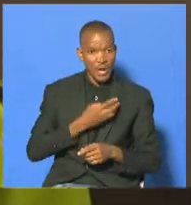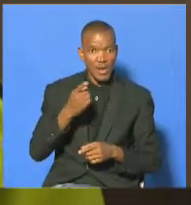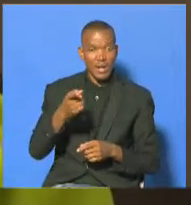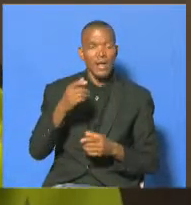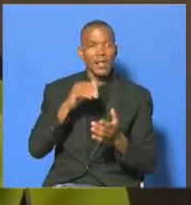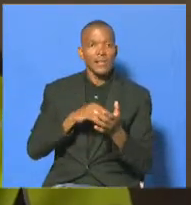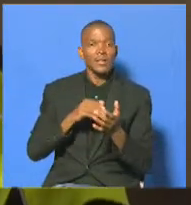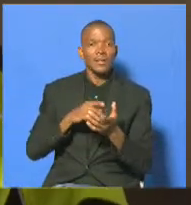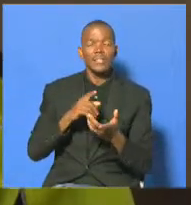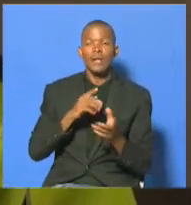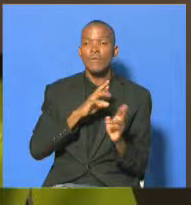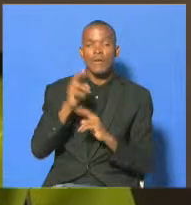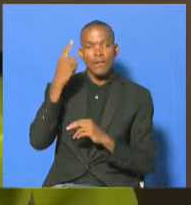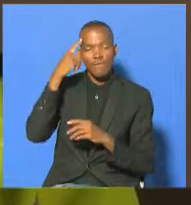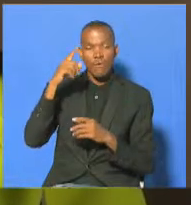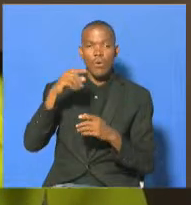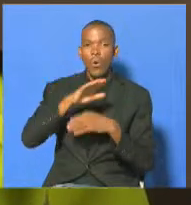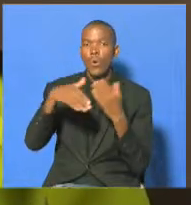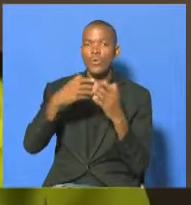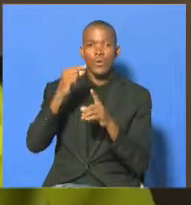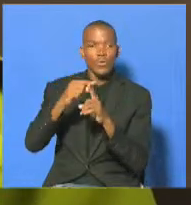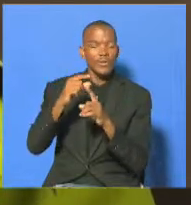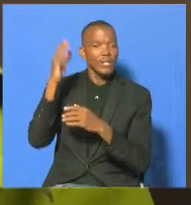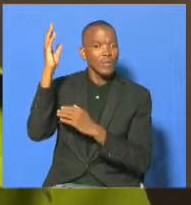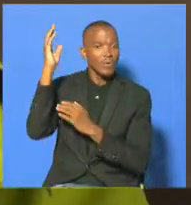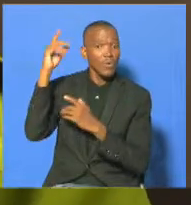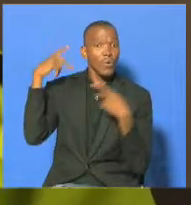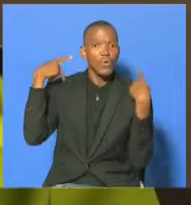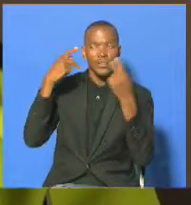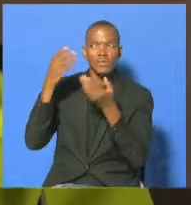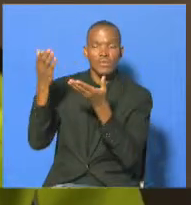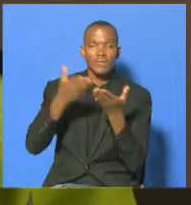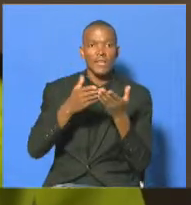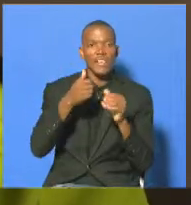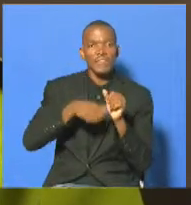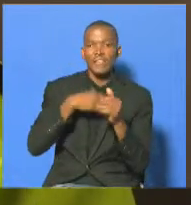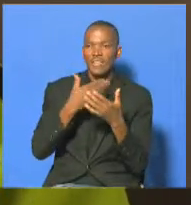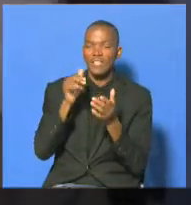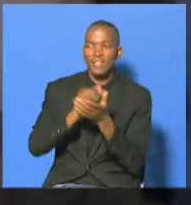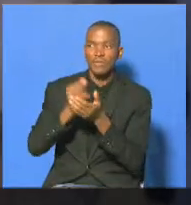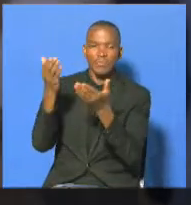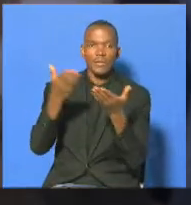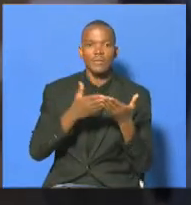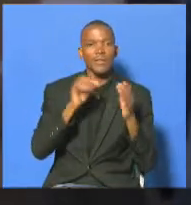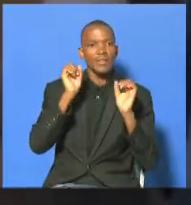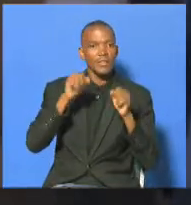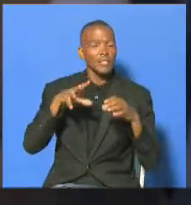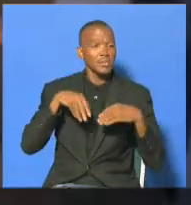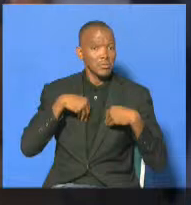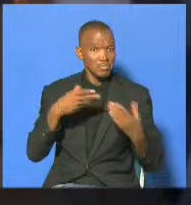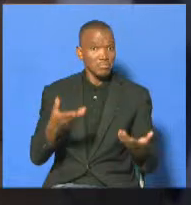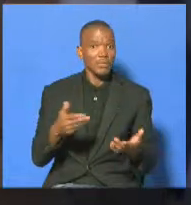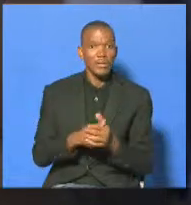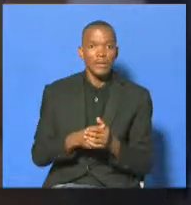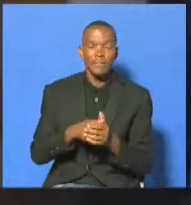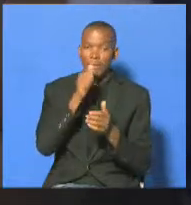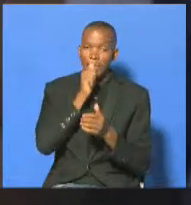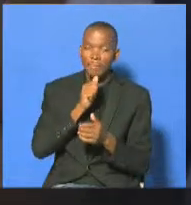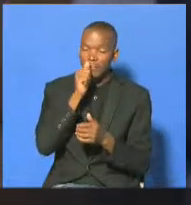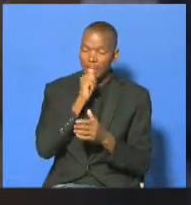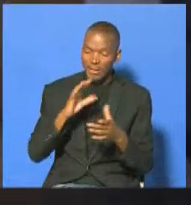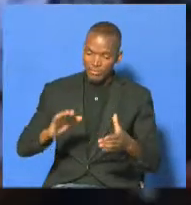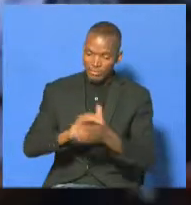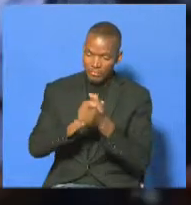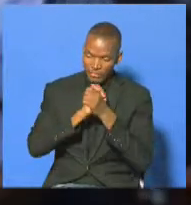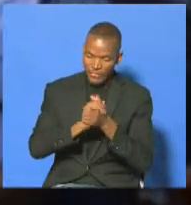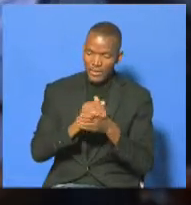a ga kgosi seemo sengwe le sengwe se le ka re tlelang ka sone re ka sa amogela. Botswana encouraged to be patient and unite in